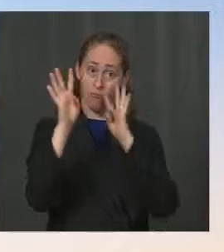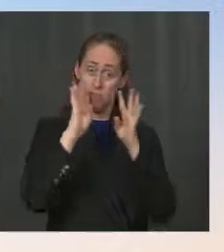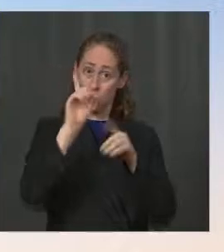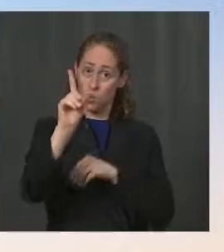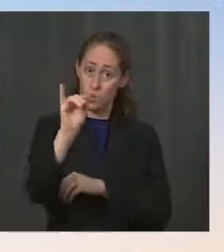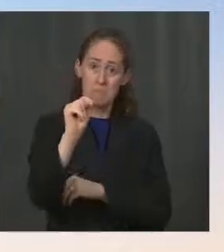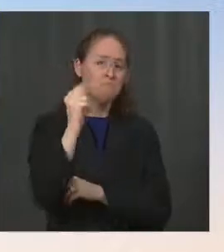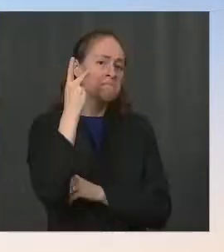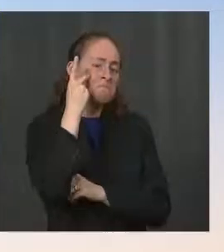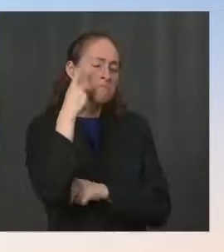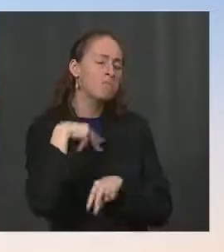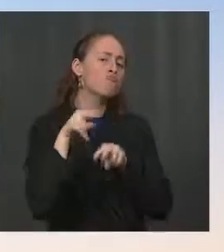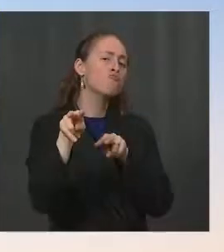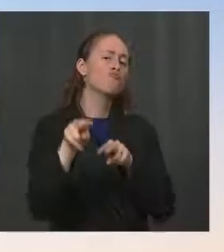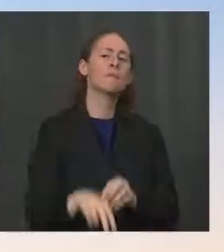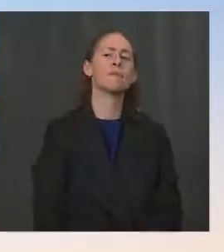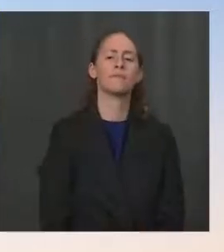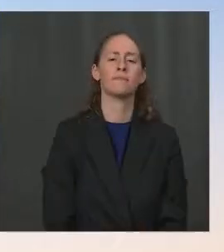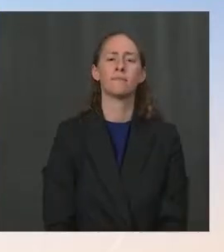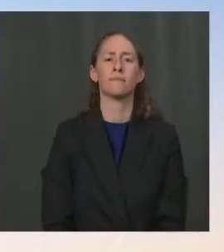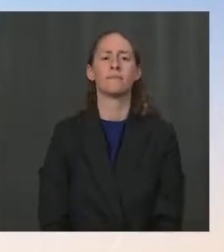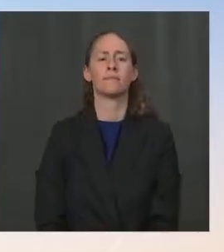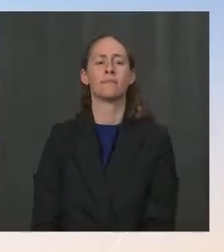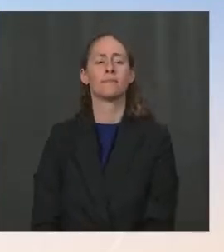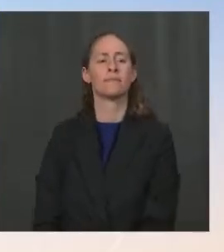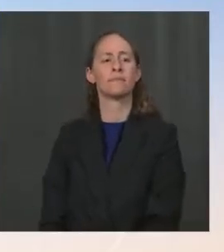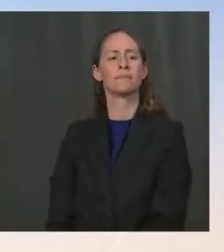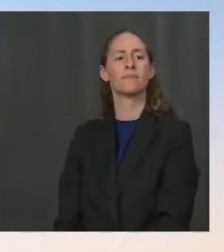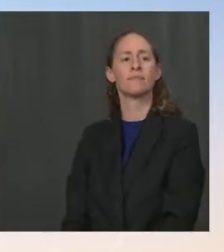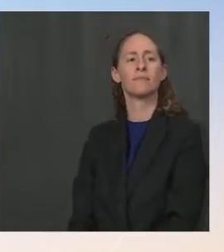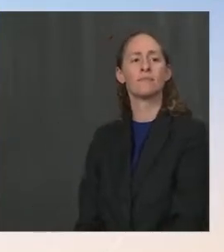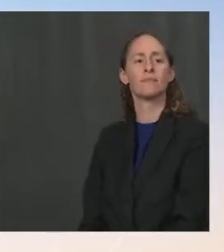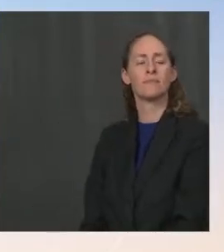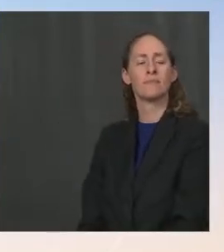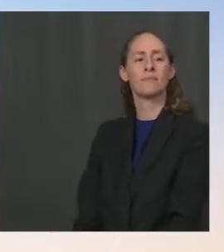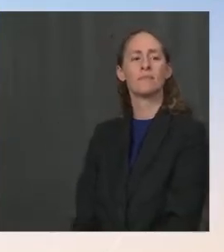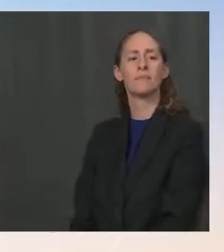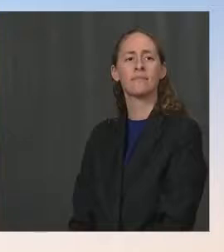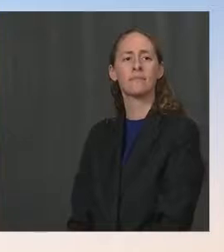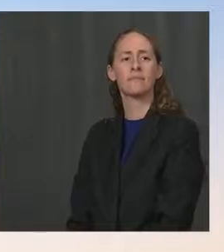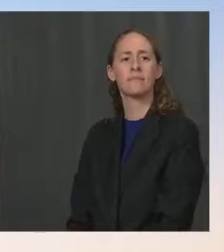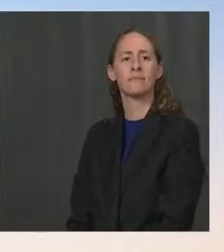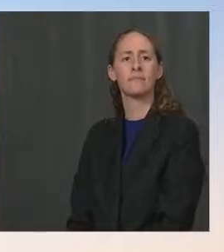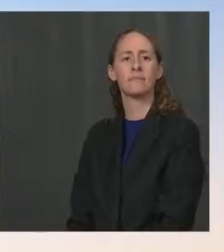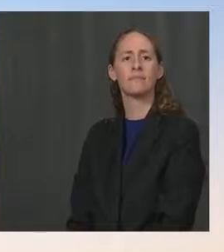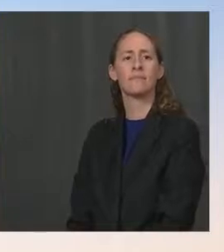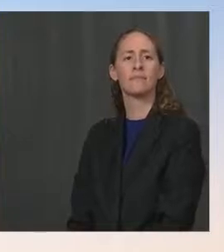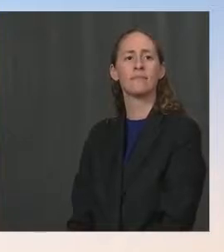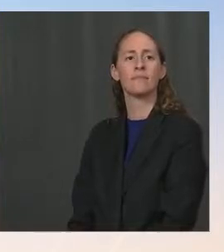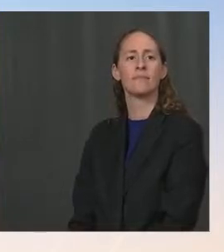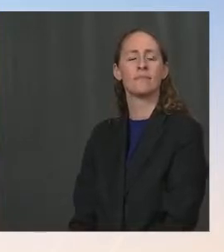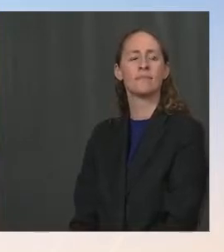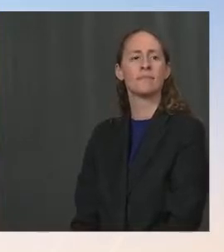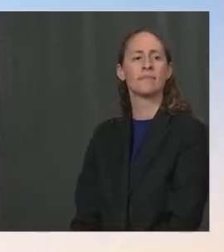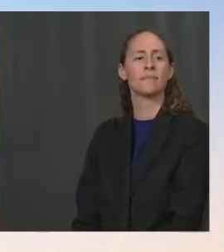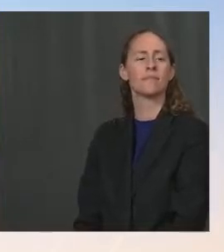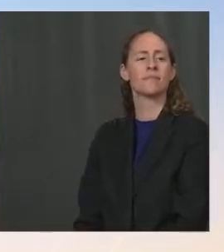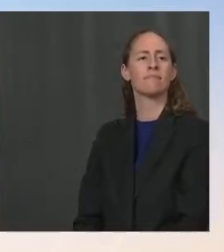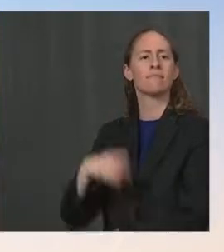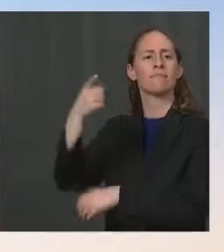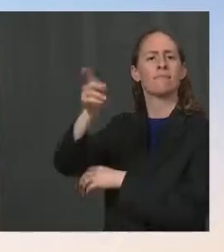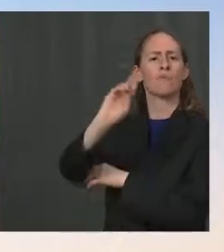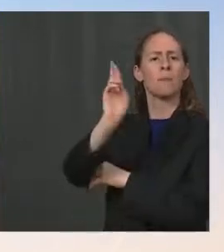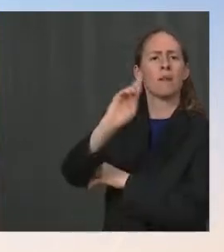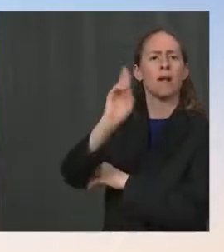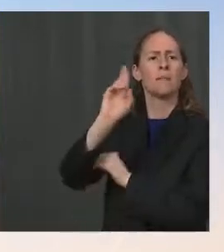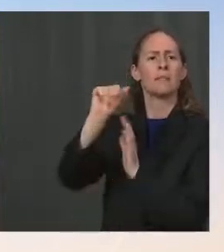we've seen in a number of states, Republican-led states, an effort on voting rights, for instance, to pass similar legislation throughout the country